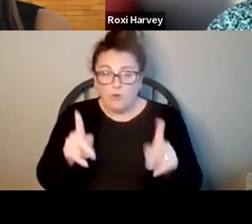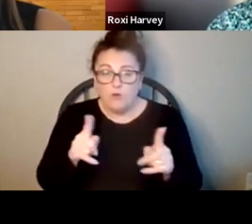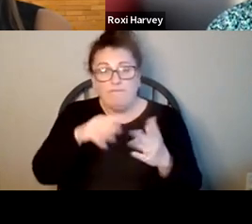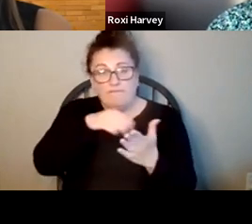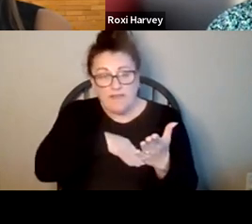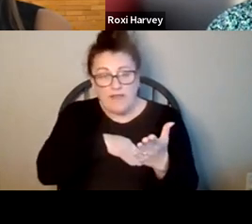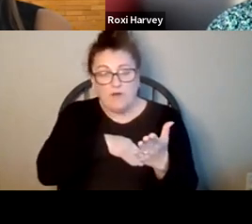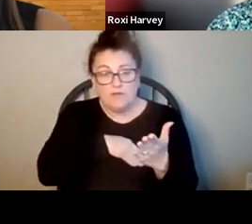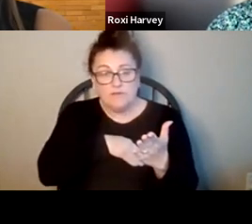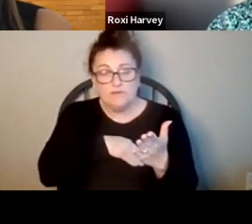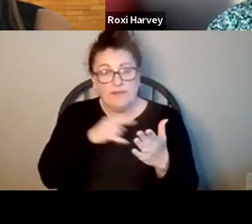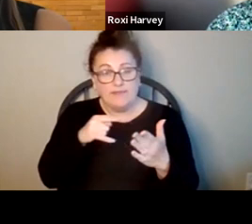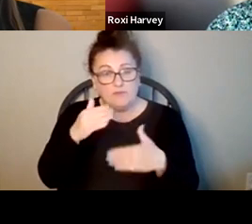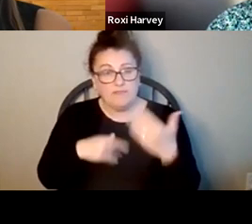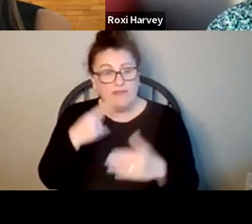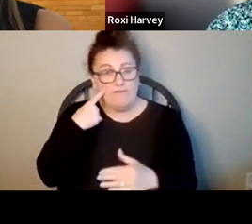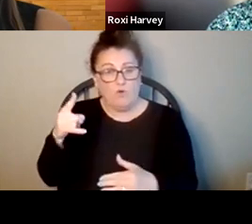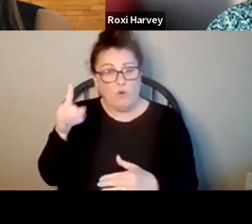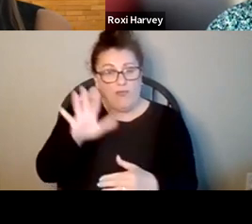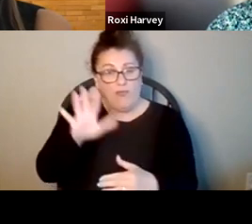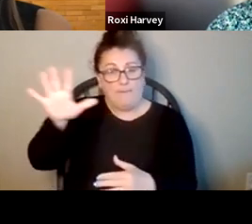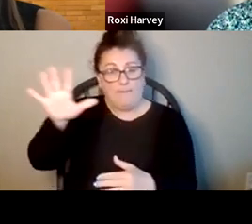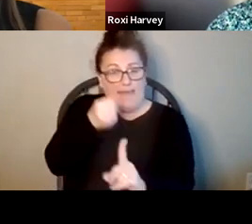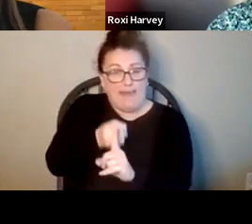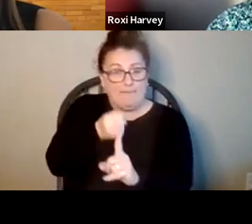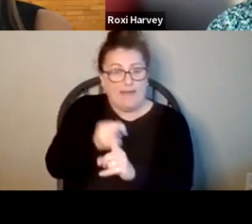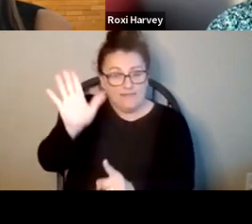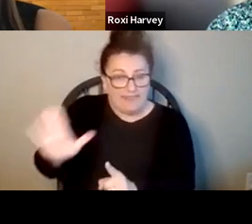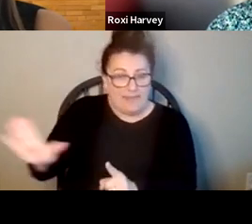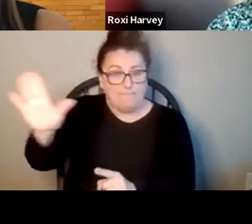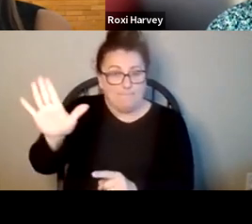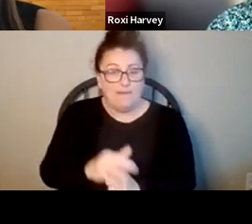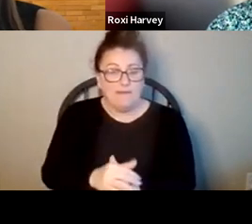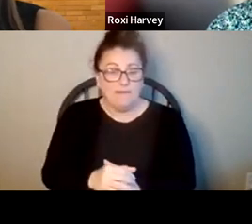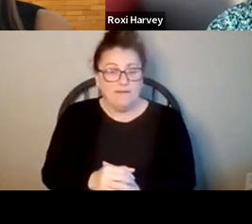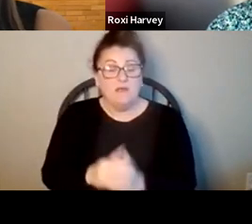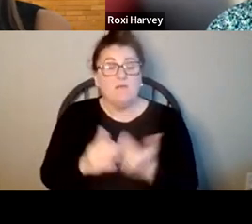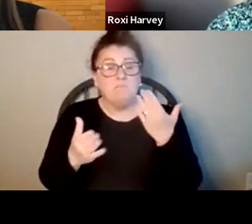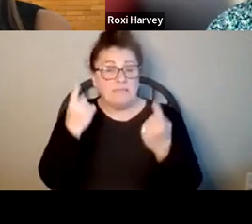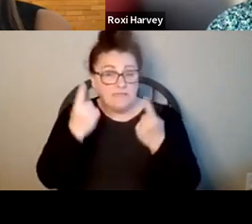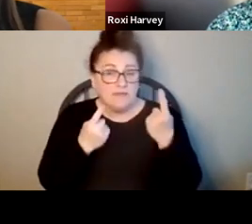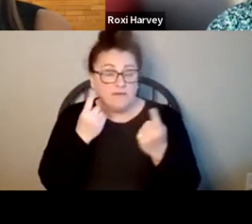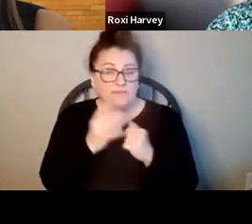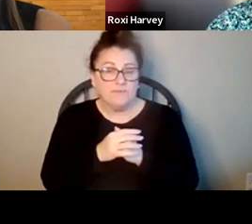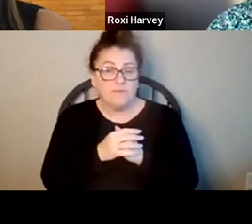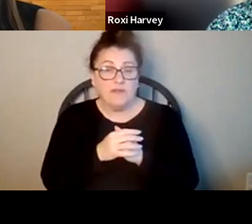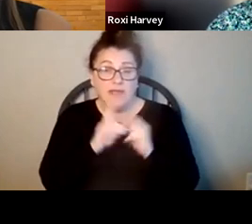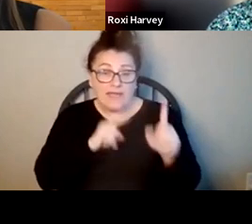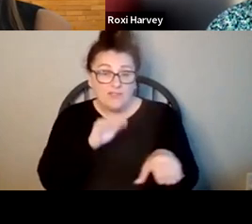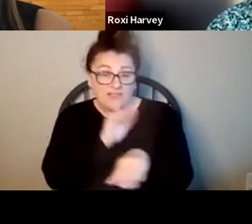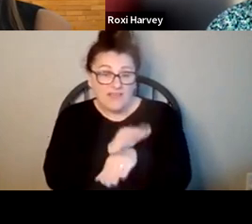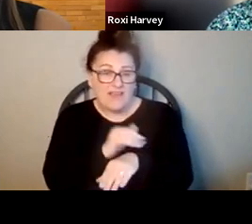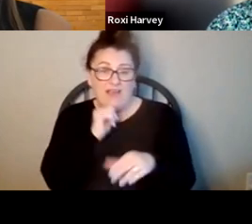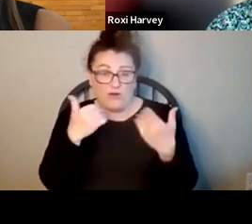whom this particular process impacts so much might be a portion that we can consider. We don't have to have an answer tonight.